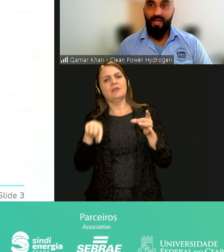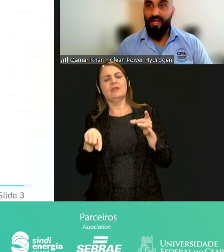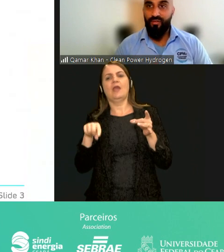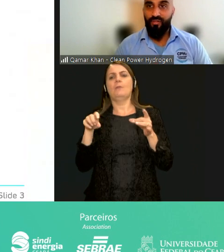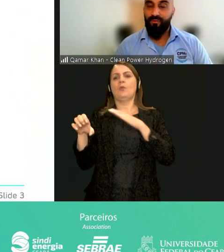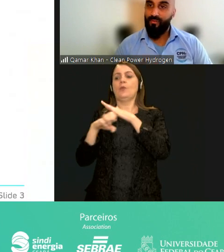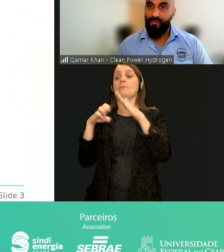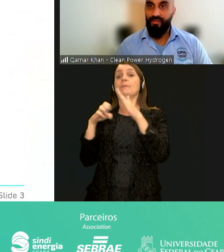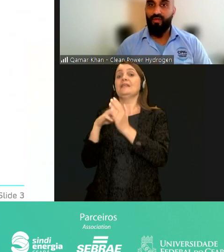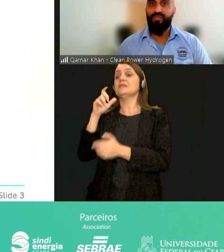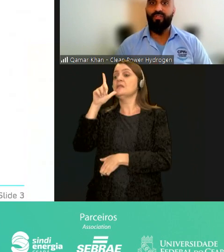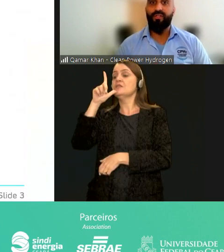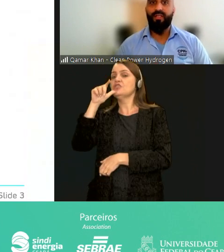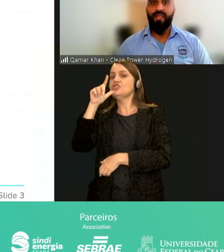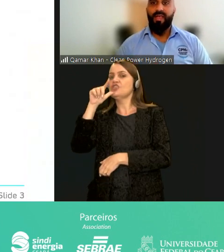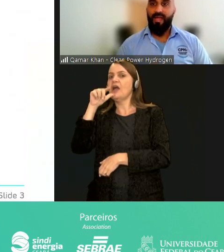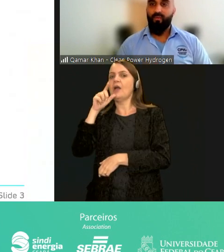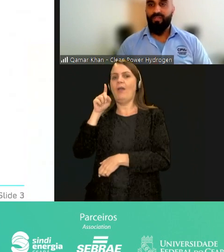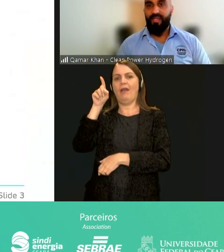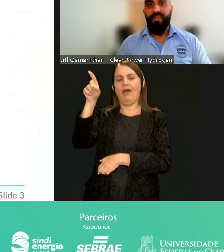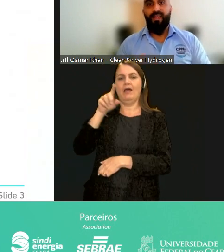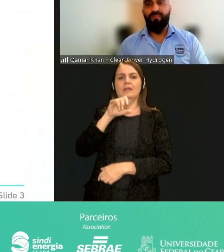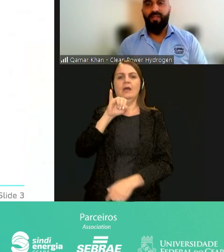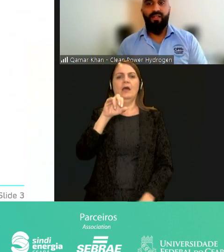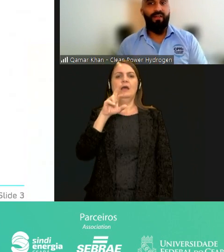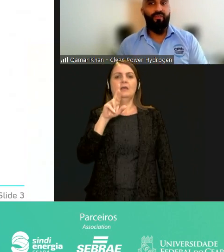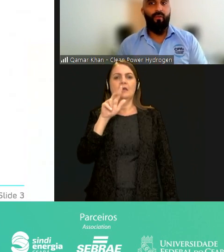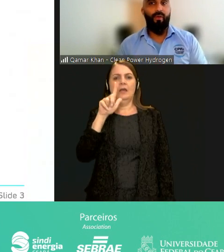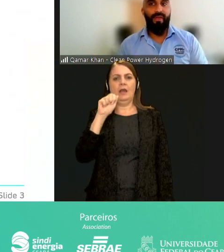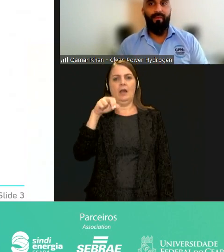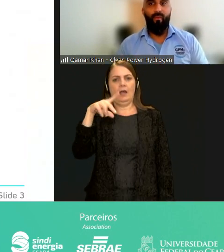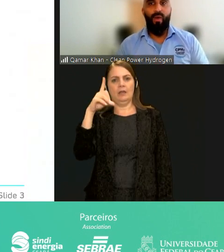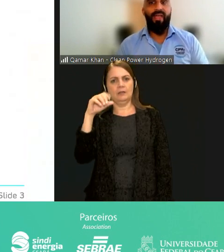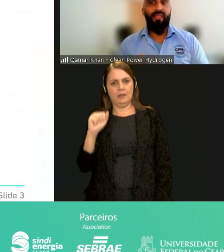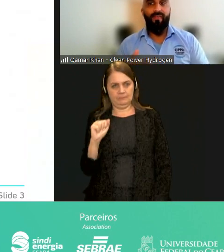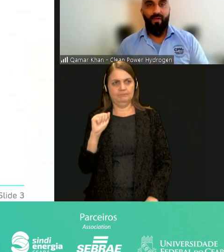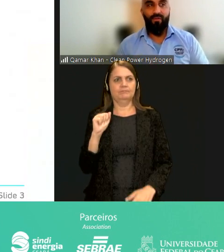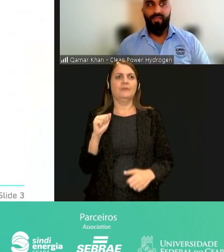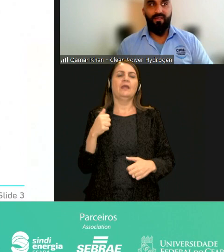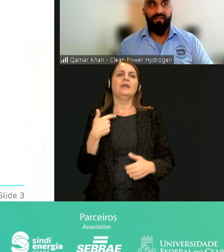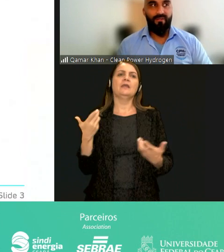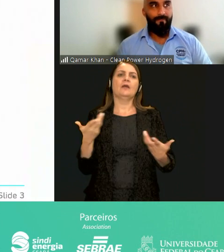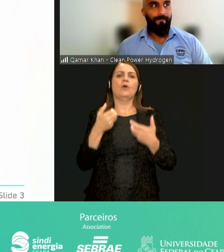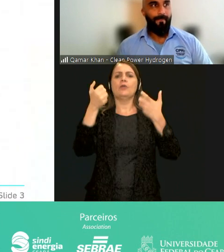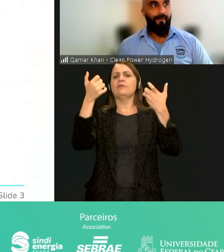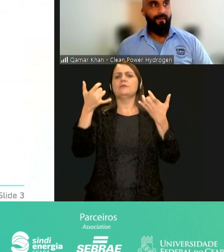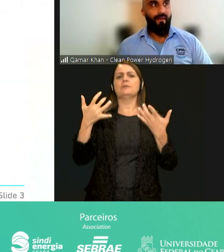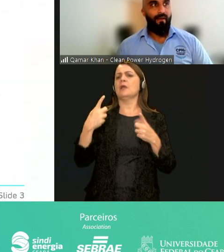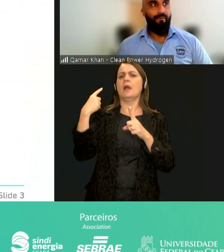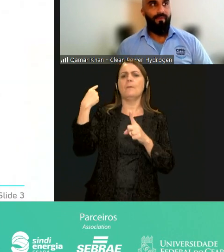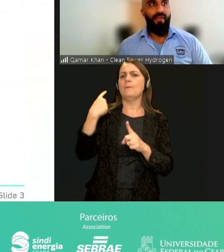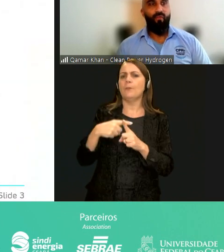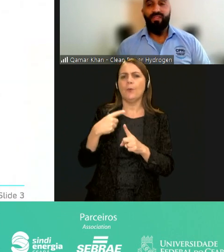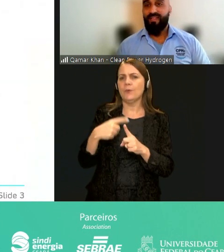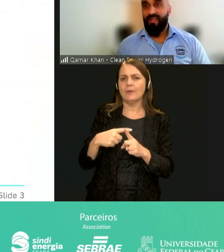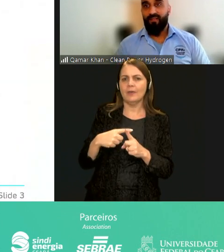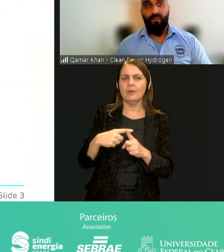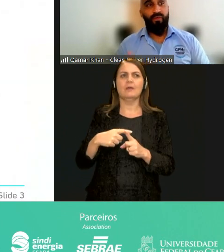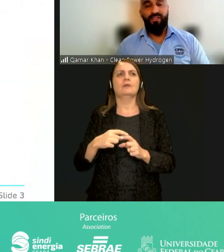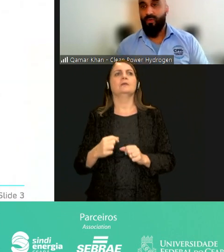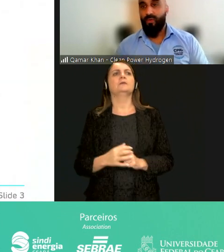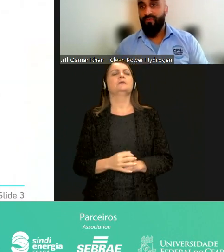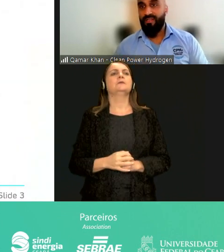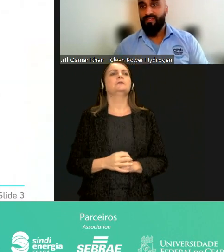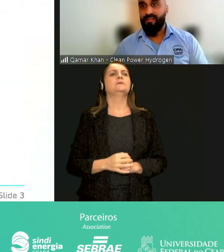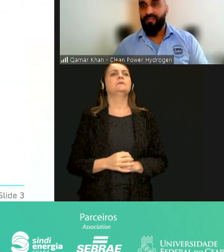the hydrogen, but for the oxygen. And once again, I'll explain later on why that was the case. Then we scaled up,